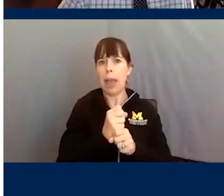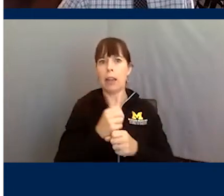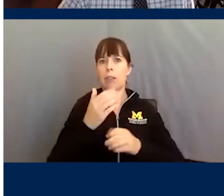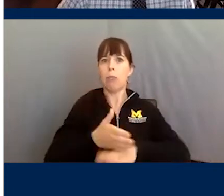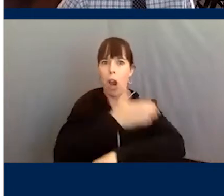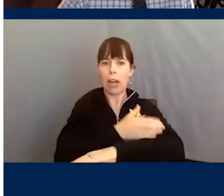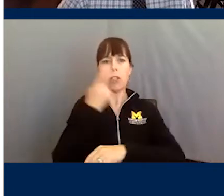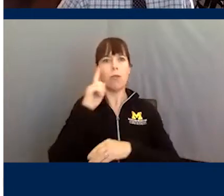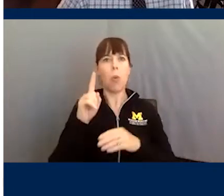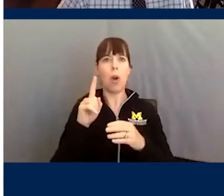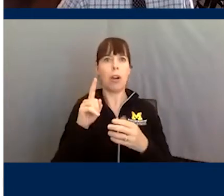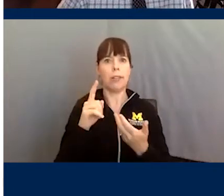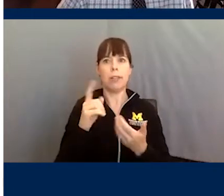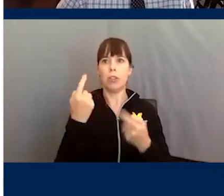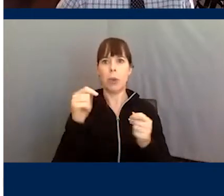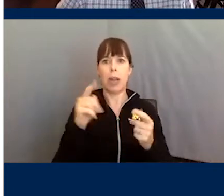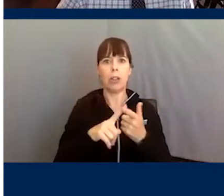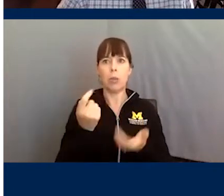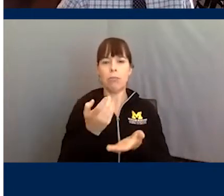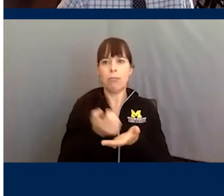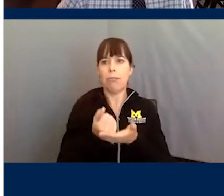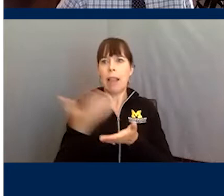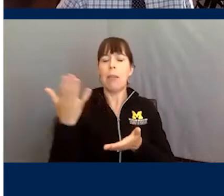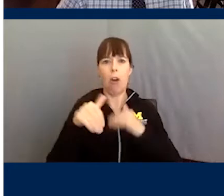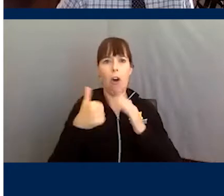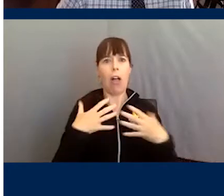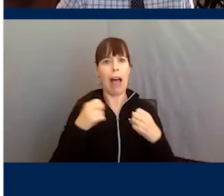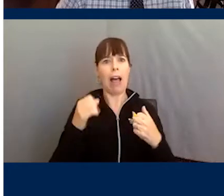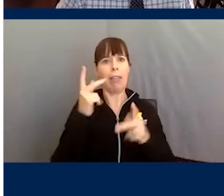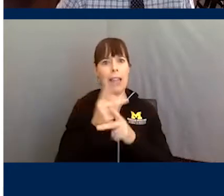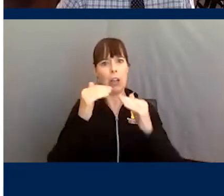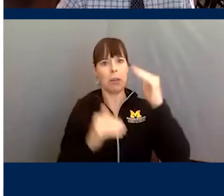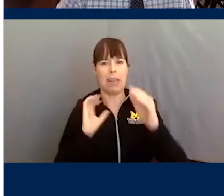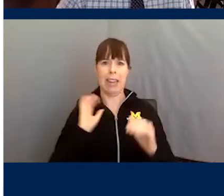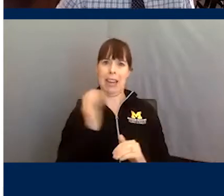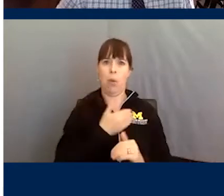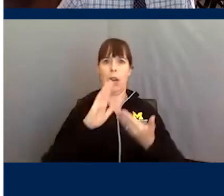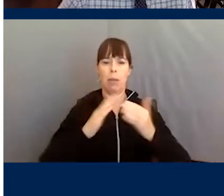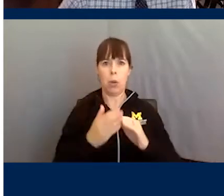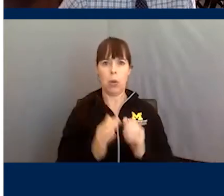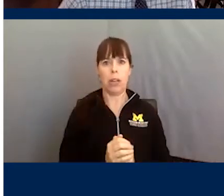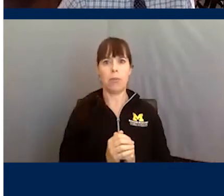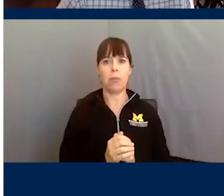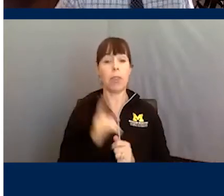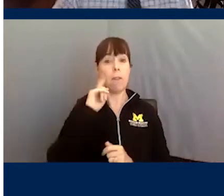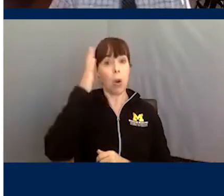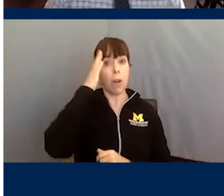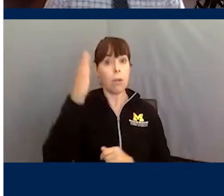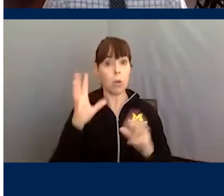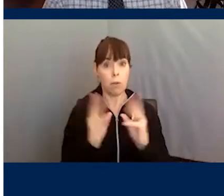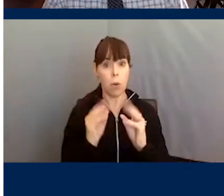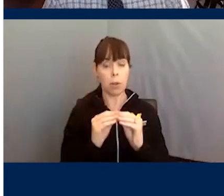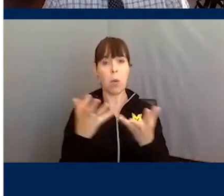toward eliminating healthcare disparities in our own community. For future forums, we would like to